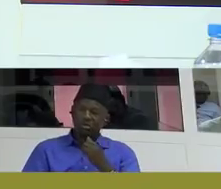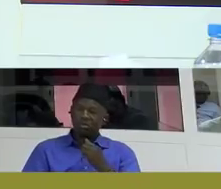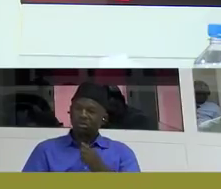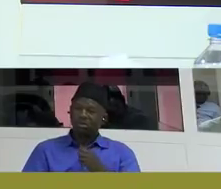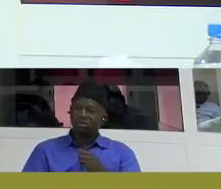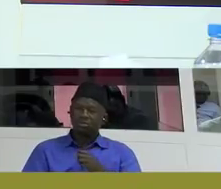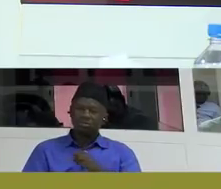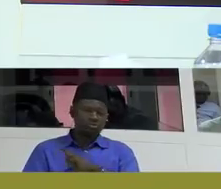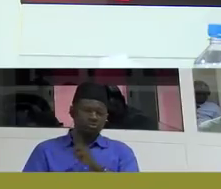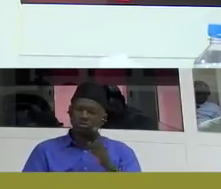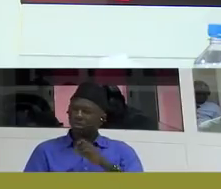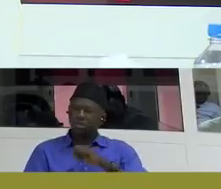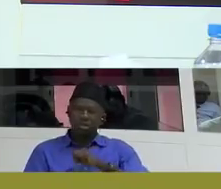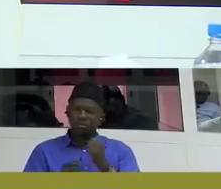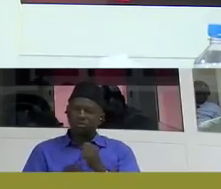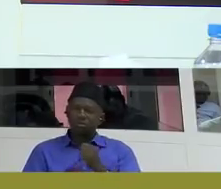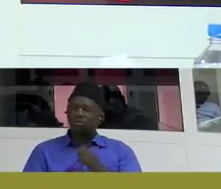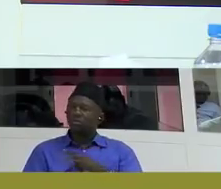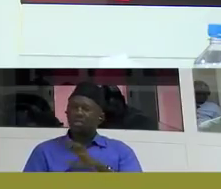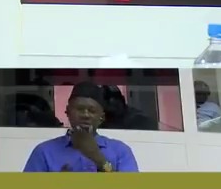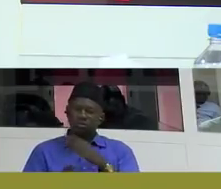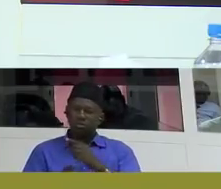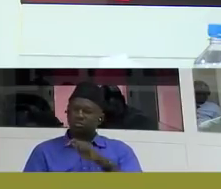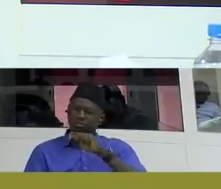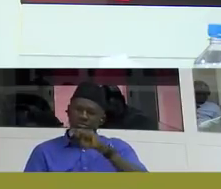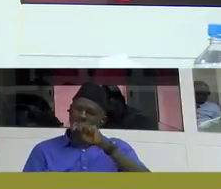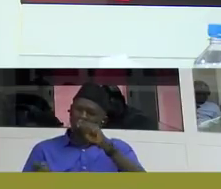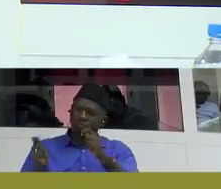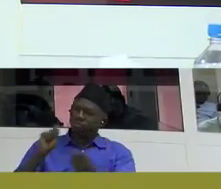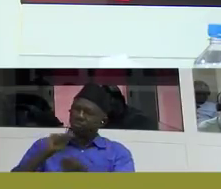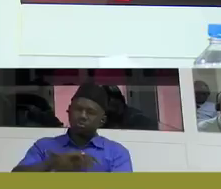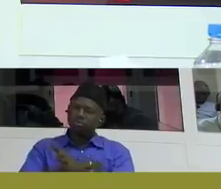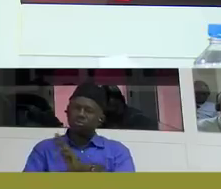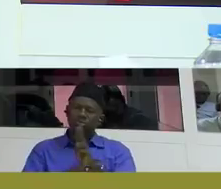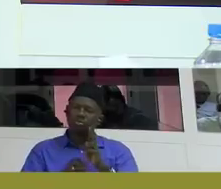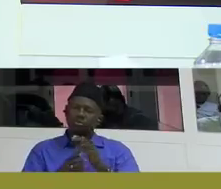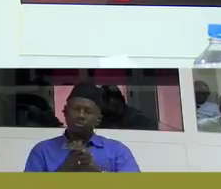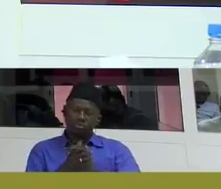to any such transformation.